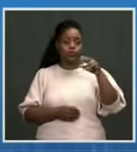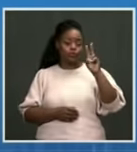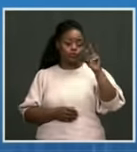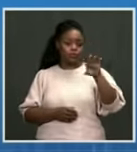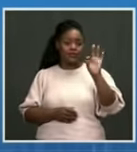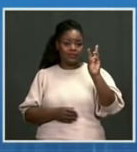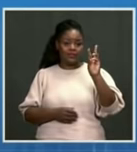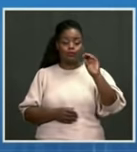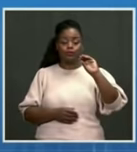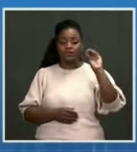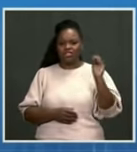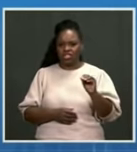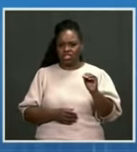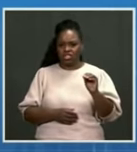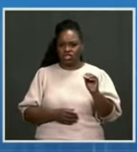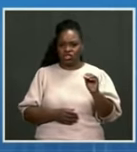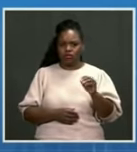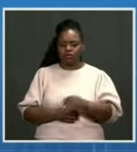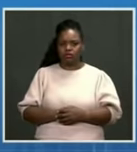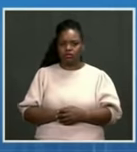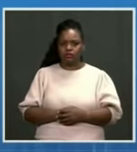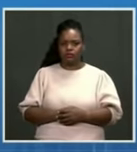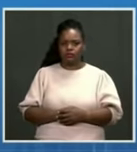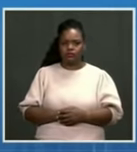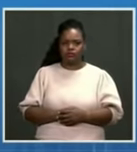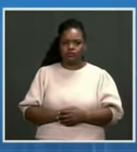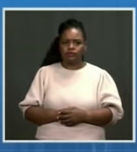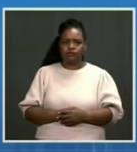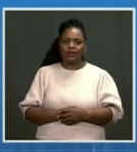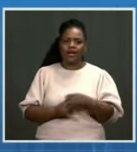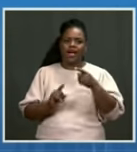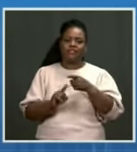20.6% of the isolates are Delta. Next slide.